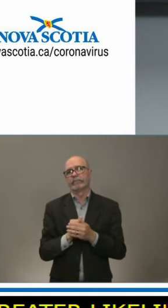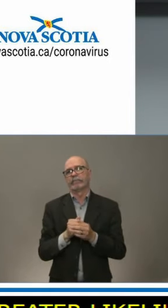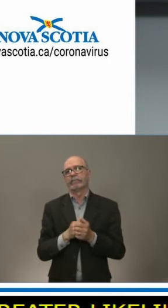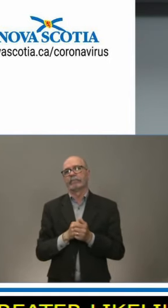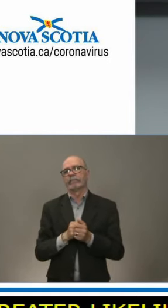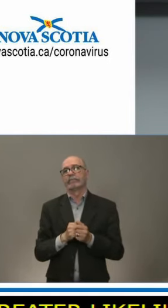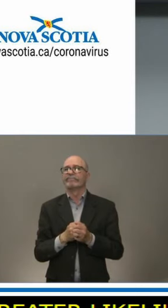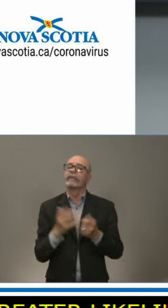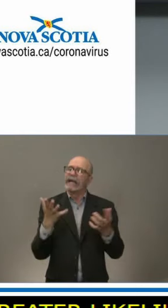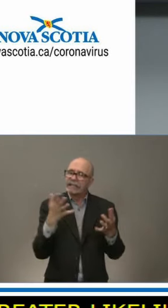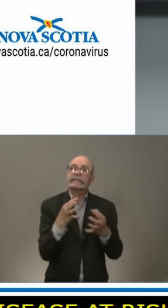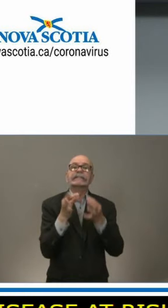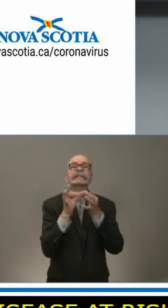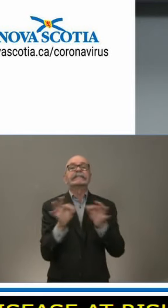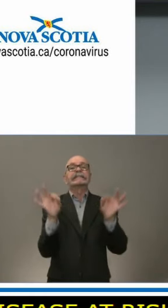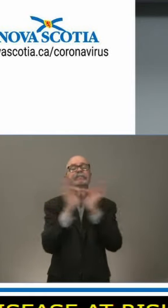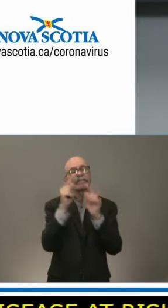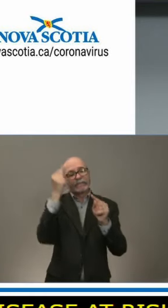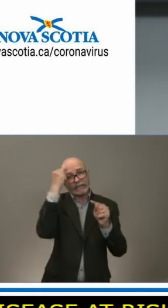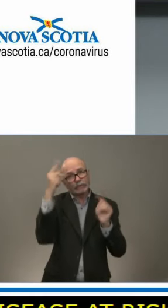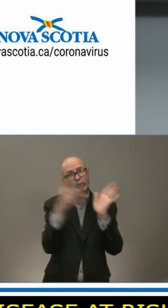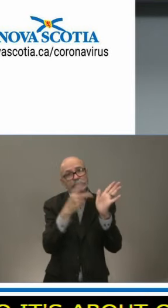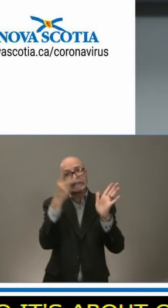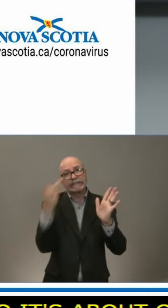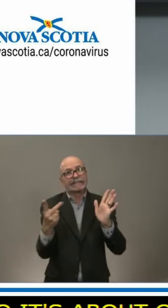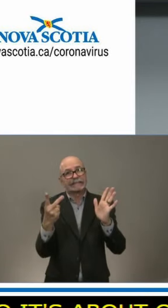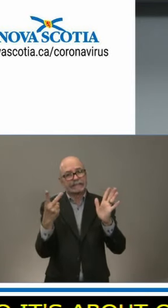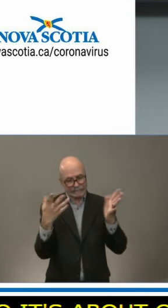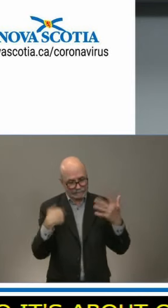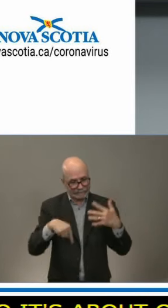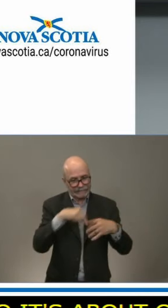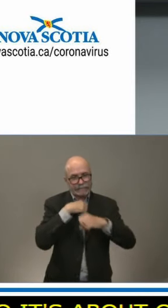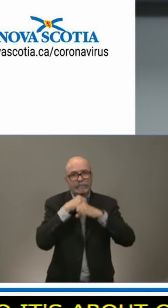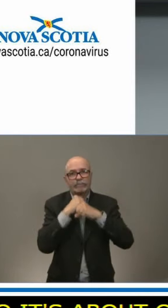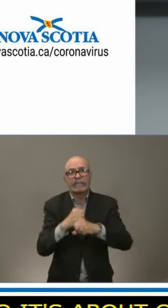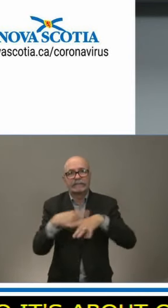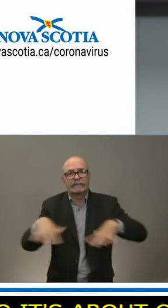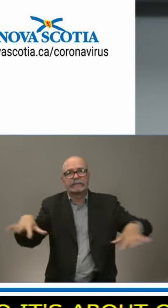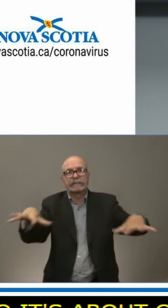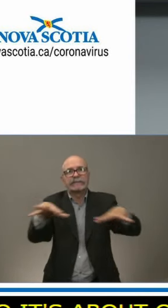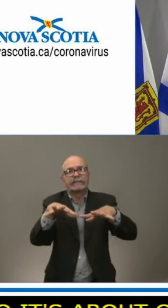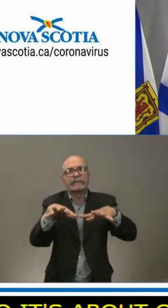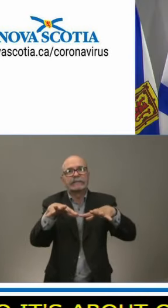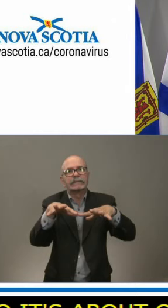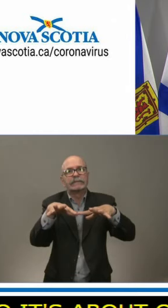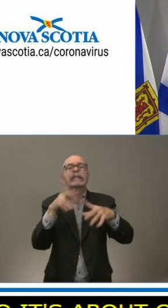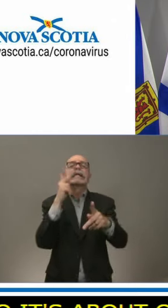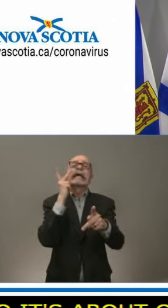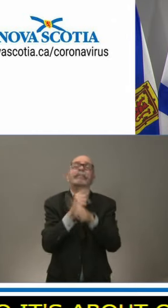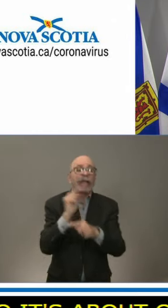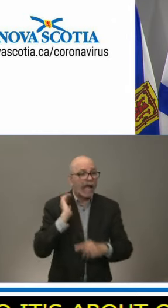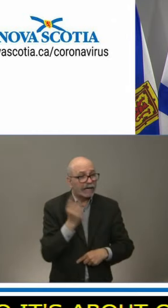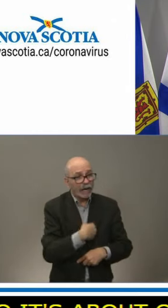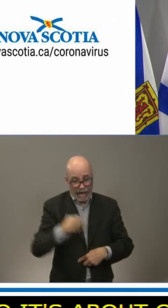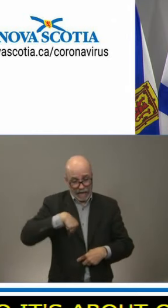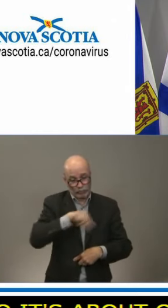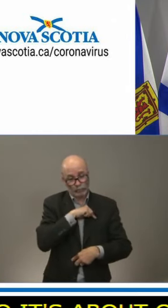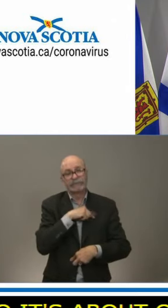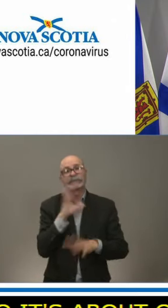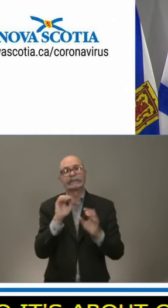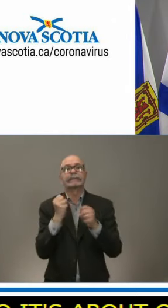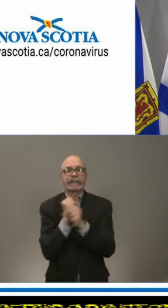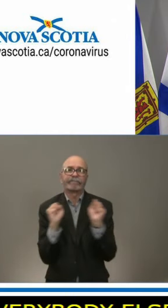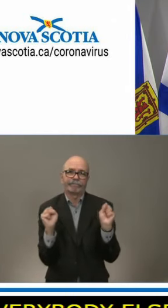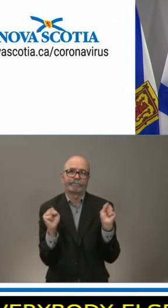our community, and that we all need to do our part to keep everybody in our community safe. Next, we'll go to Lindsay Armstrong with All Nova